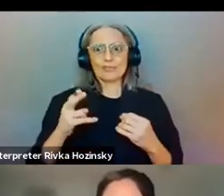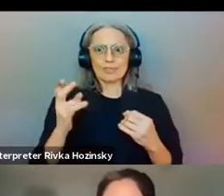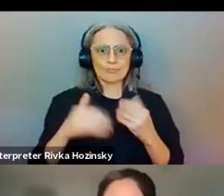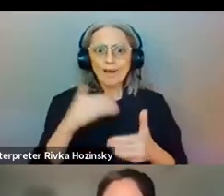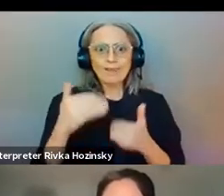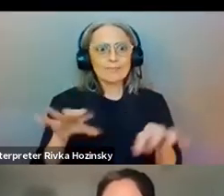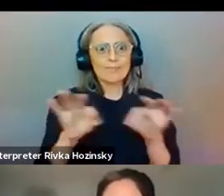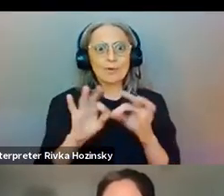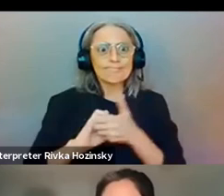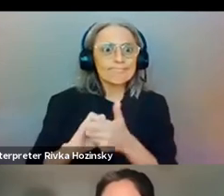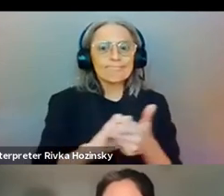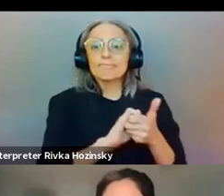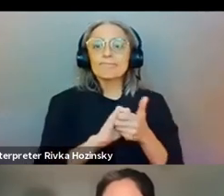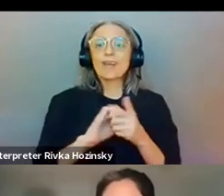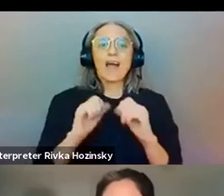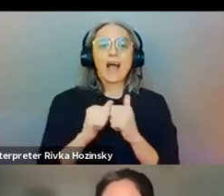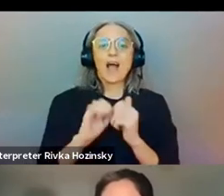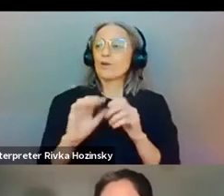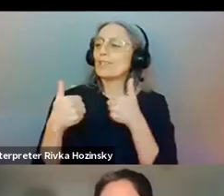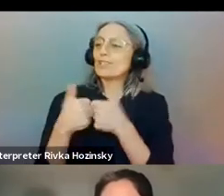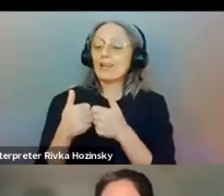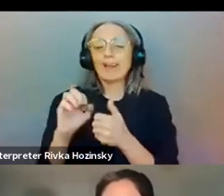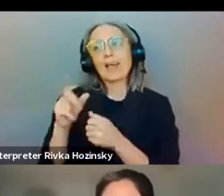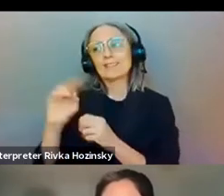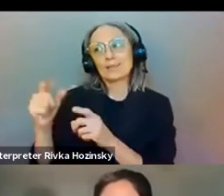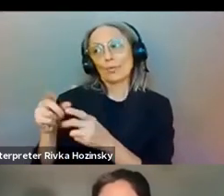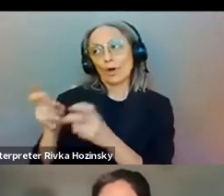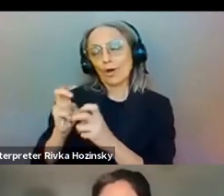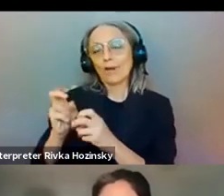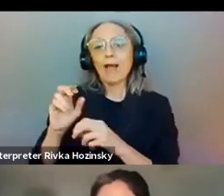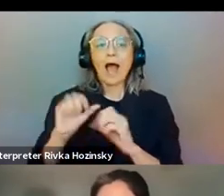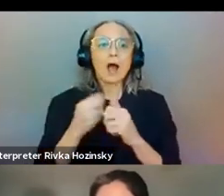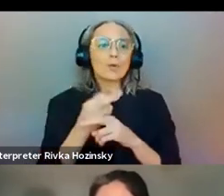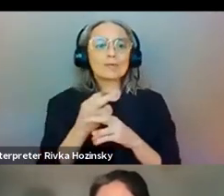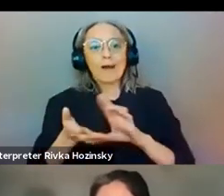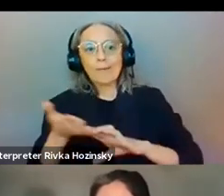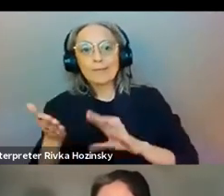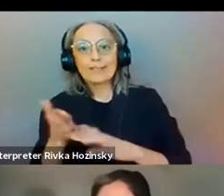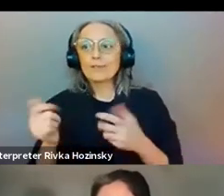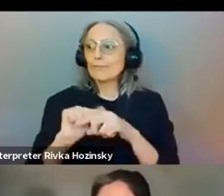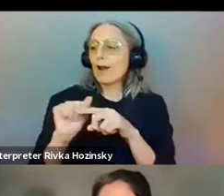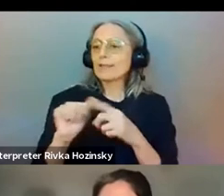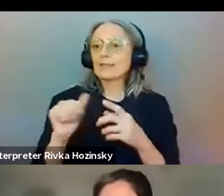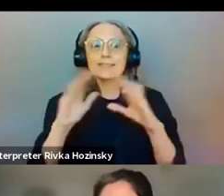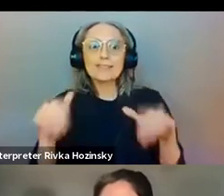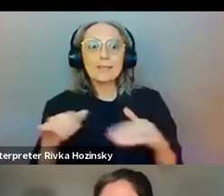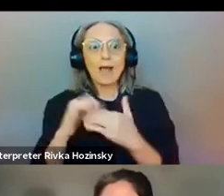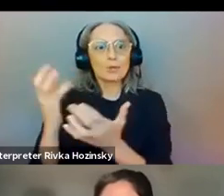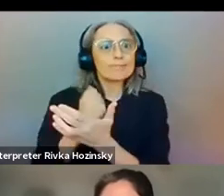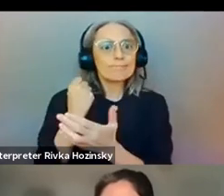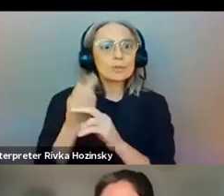the to use Edson's words, the operations, the practices, the systems that are in place